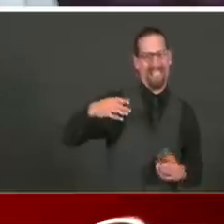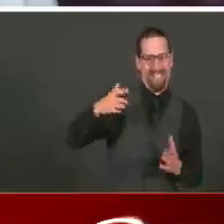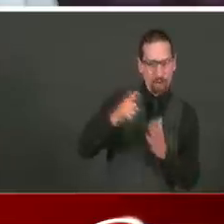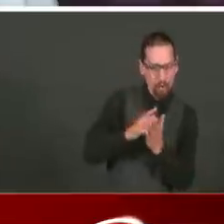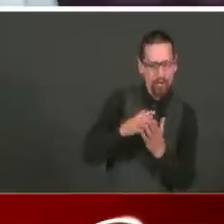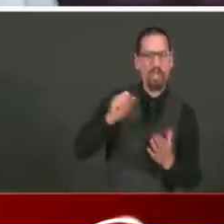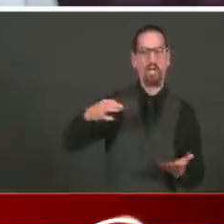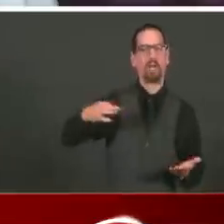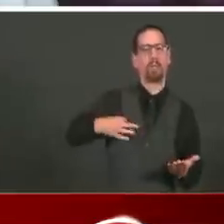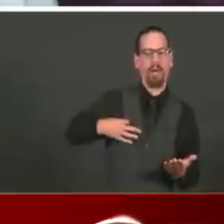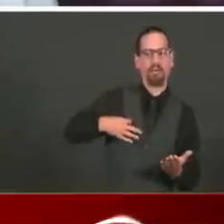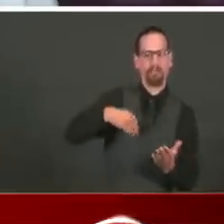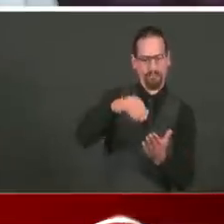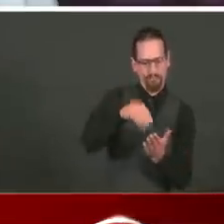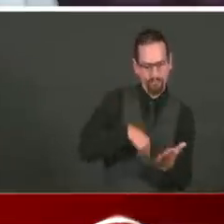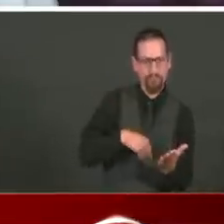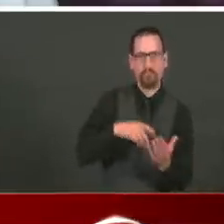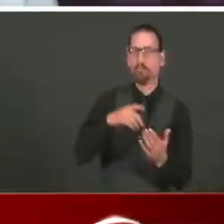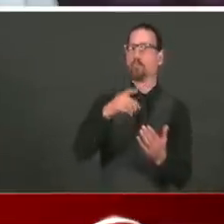notice.